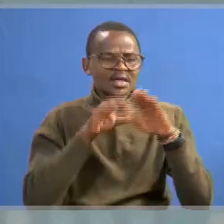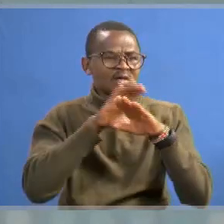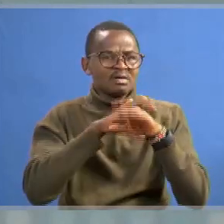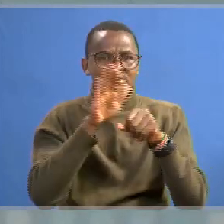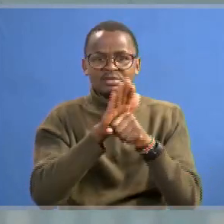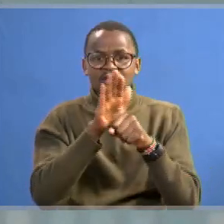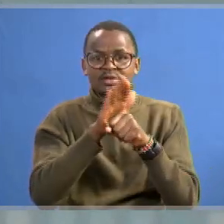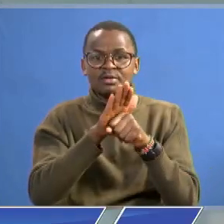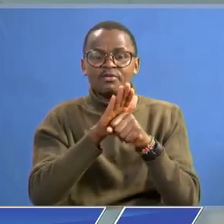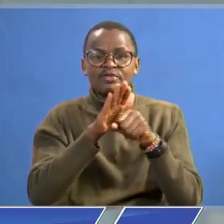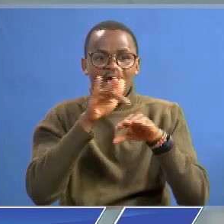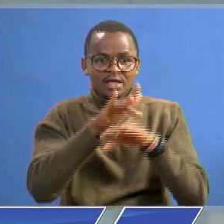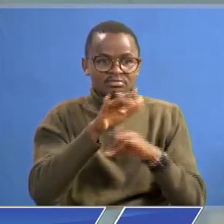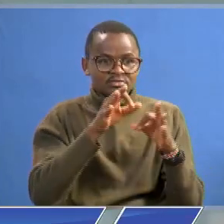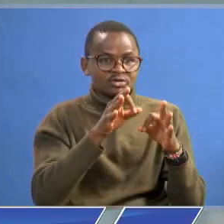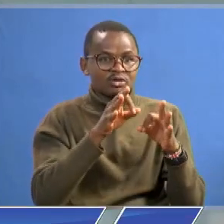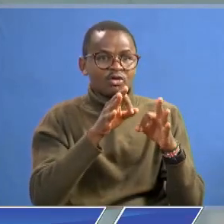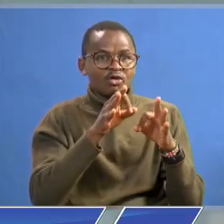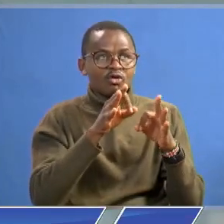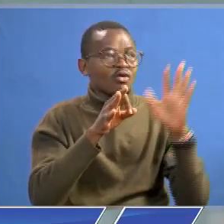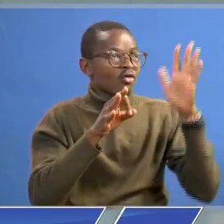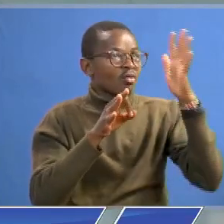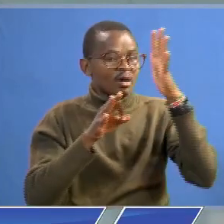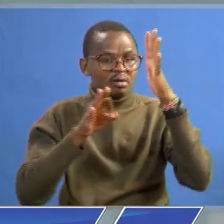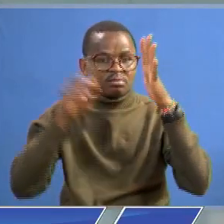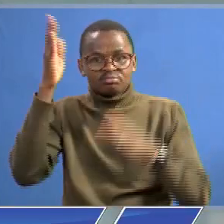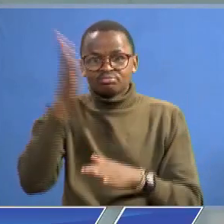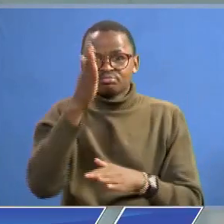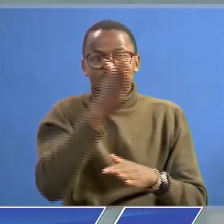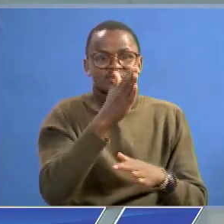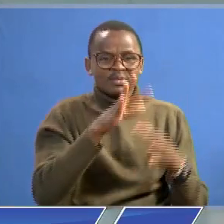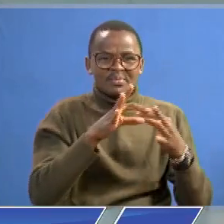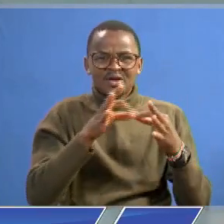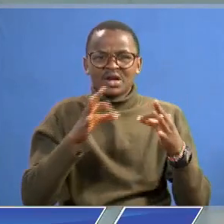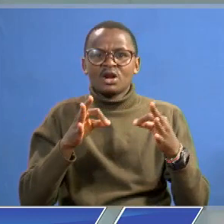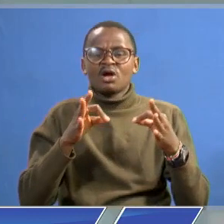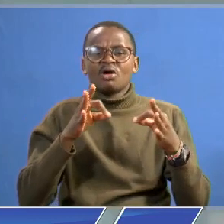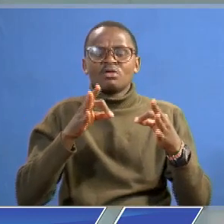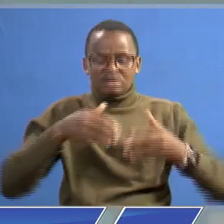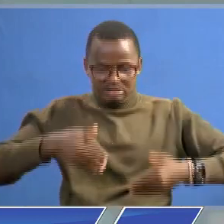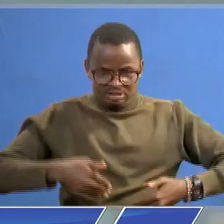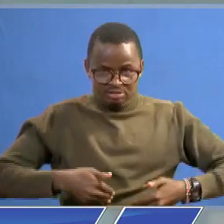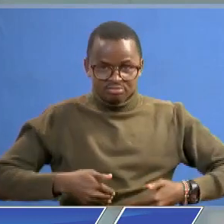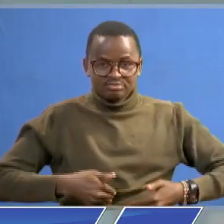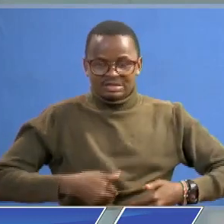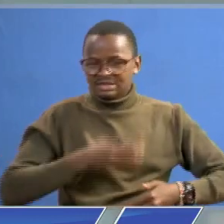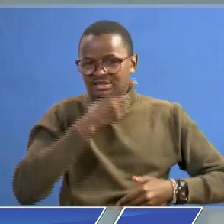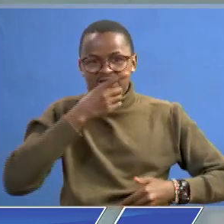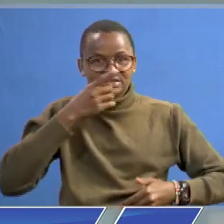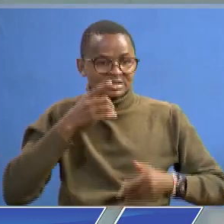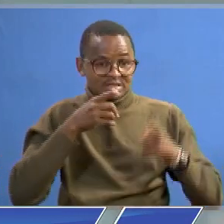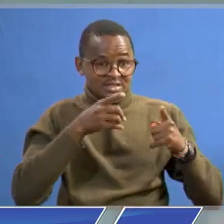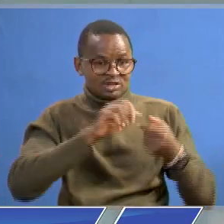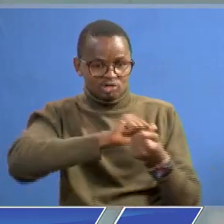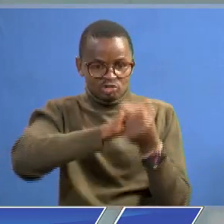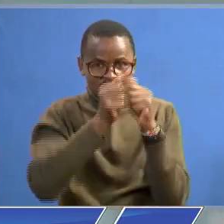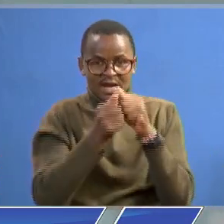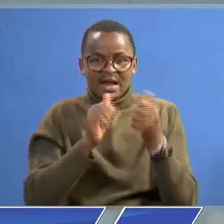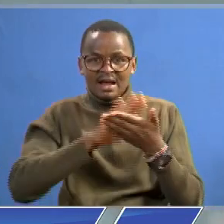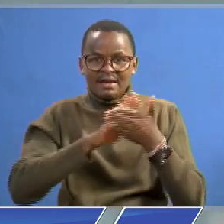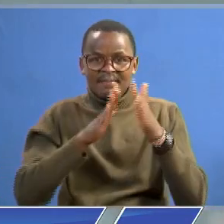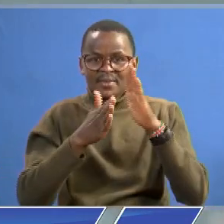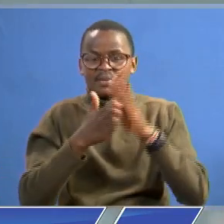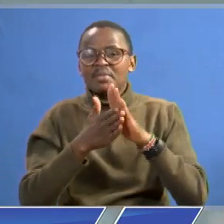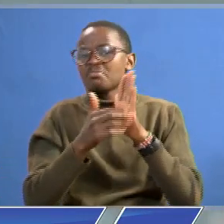facing the harsh consequences of deforestation that includes prolonged drought and famine. Efforts to reverse the dire situation have